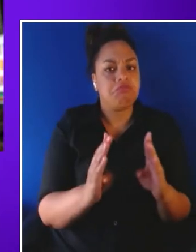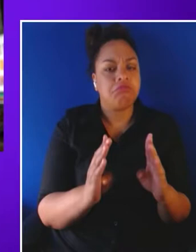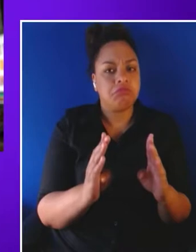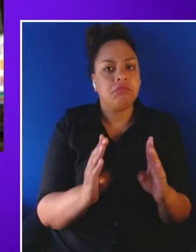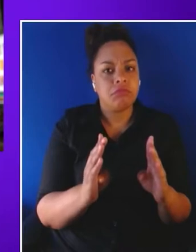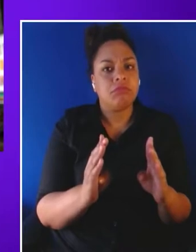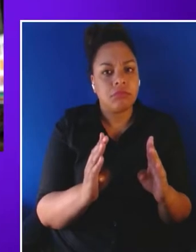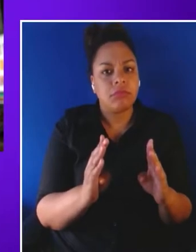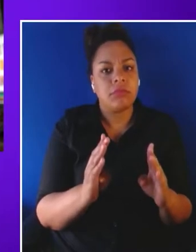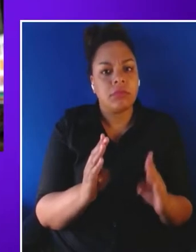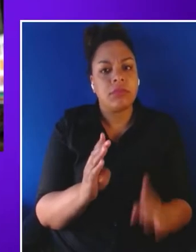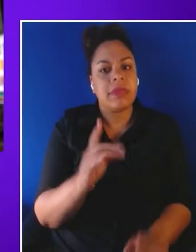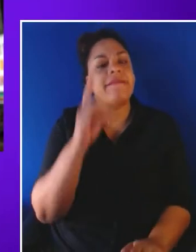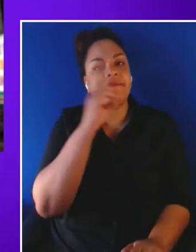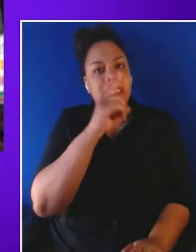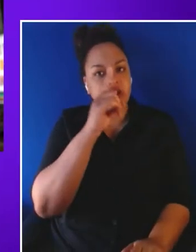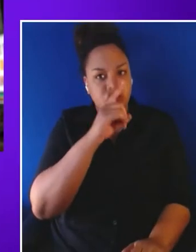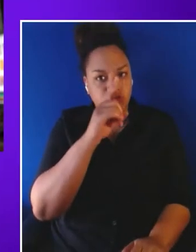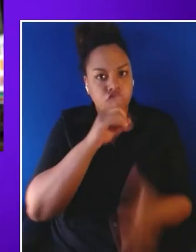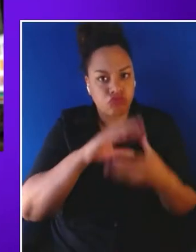fiction about